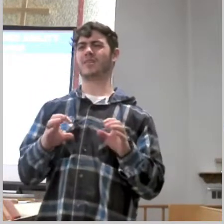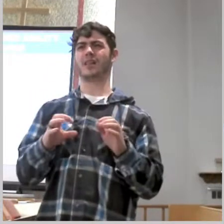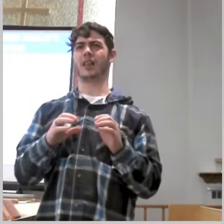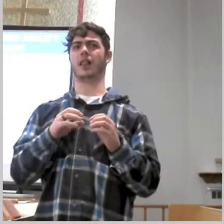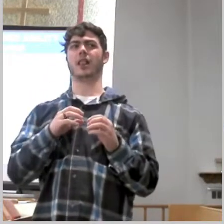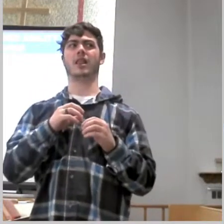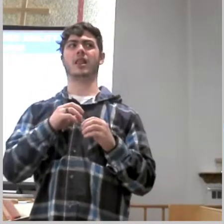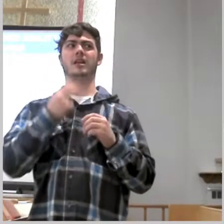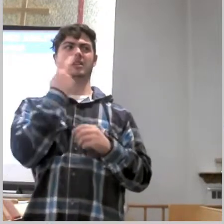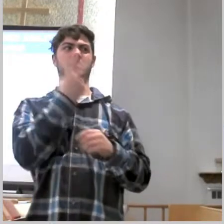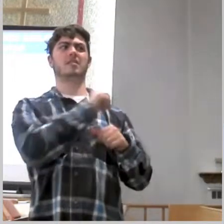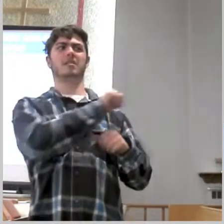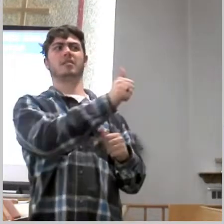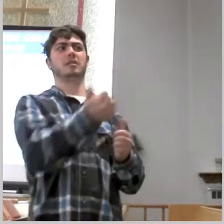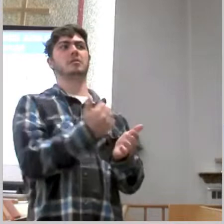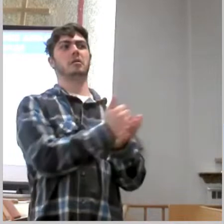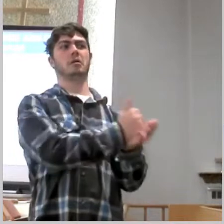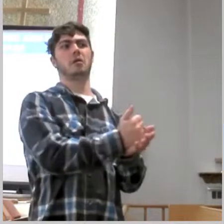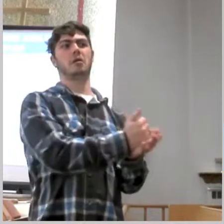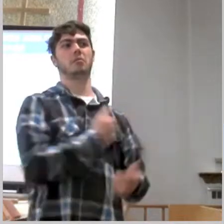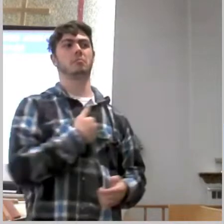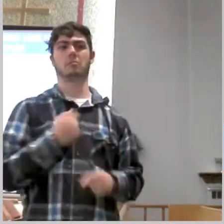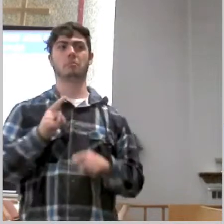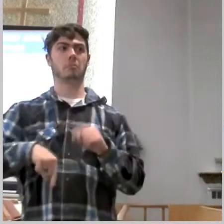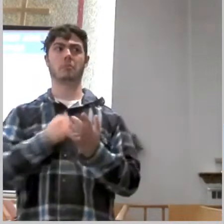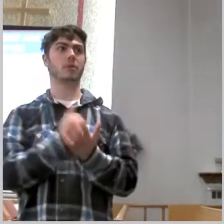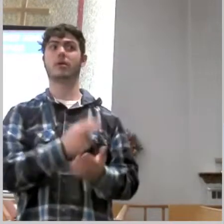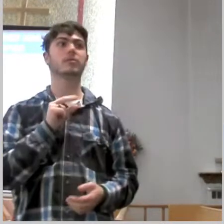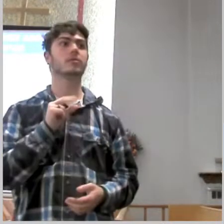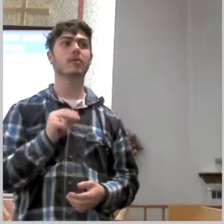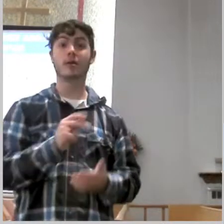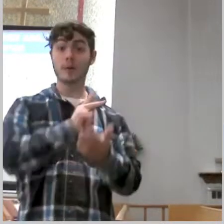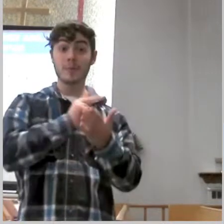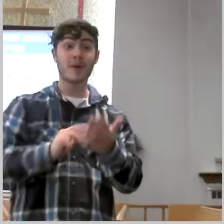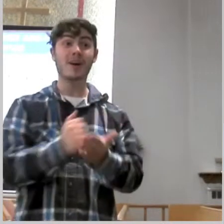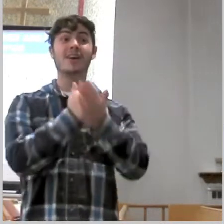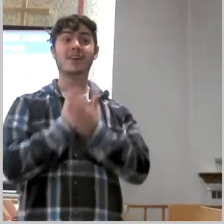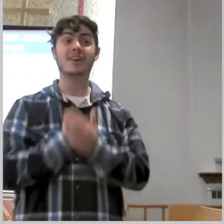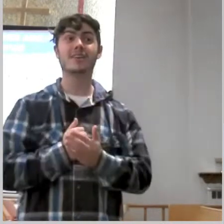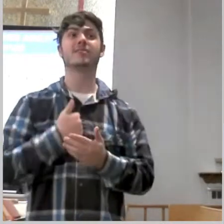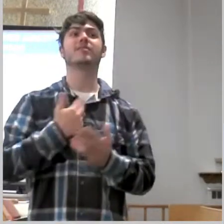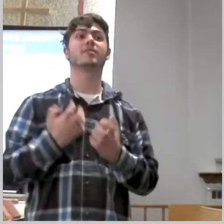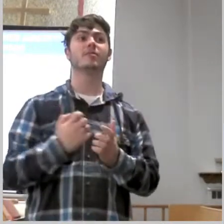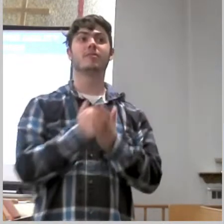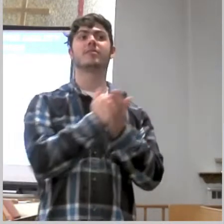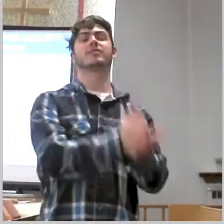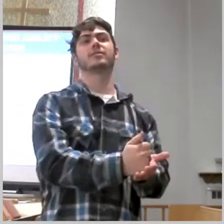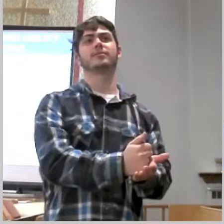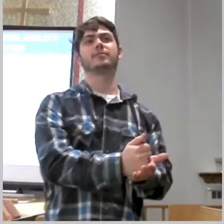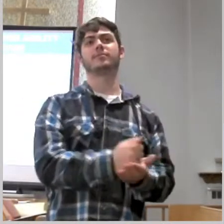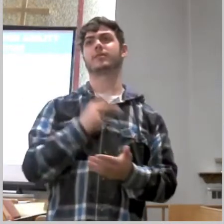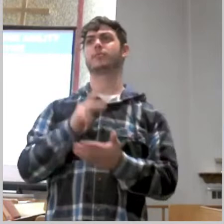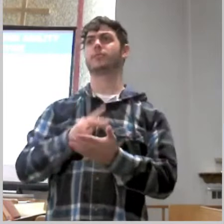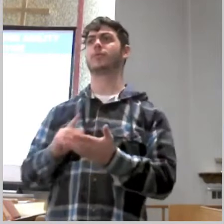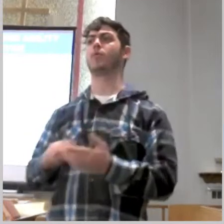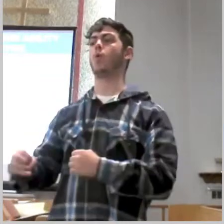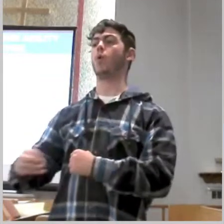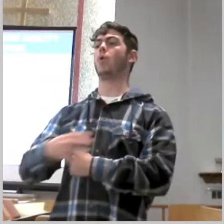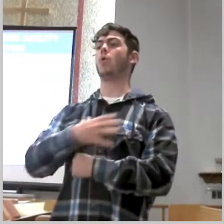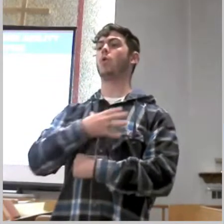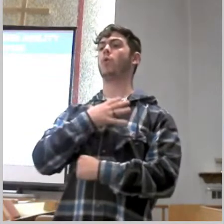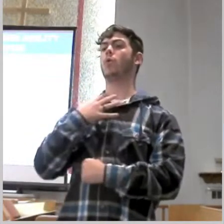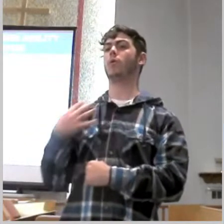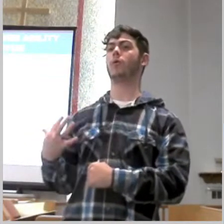We want to opt in. And this is what greatly moved Paul to write about it.